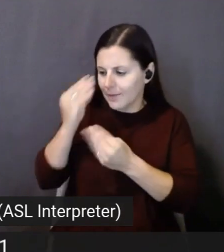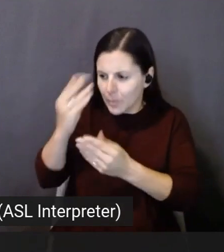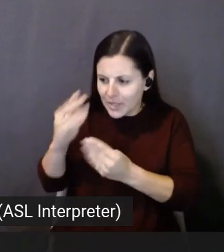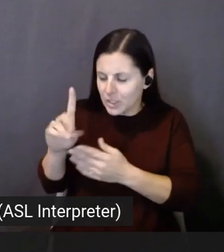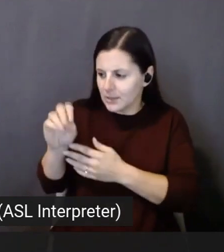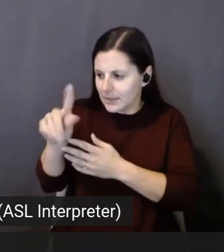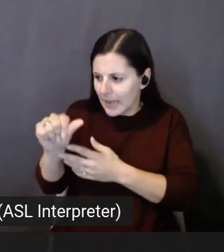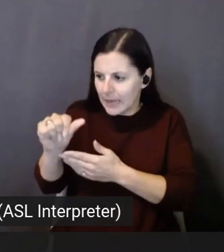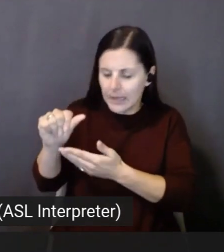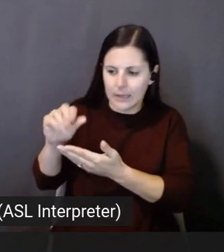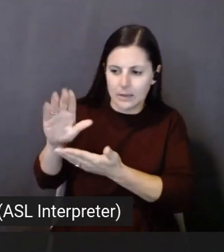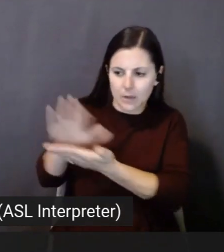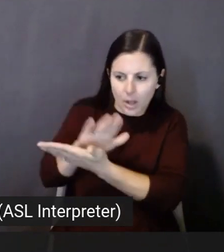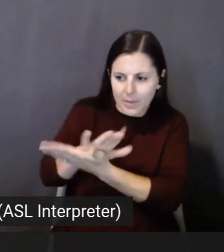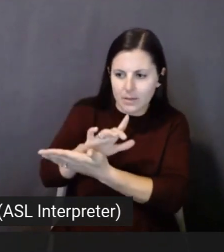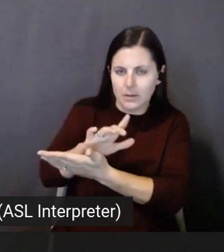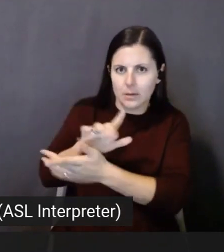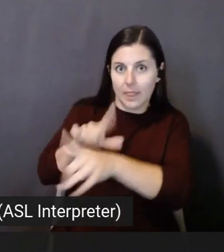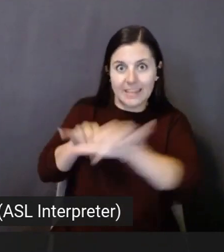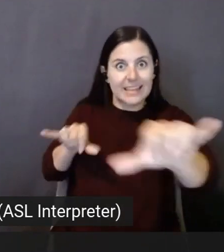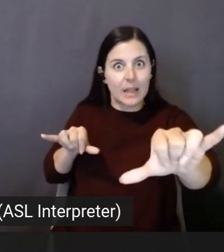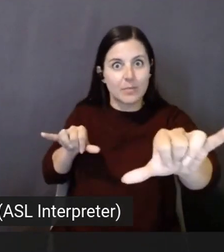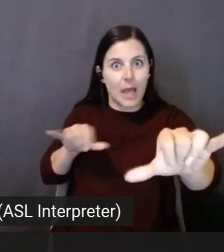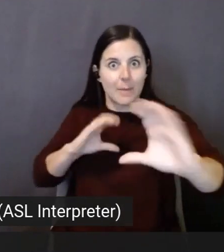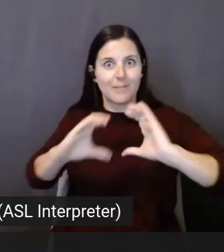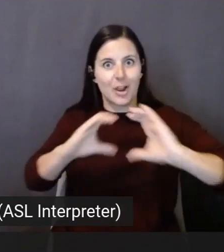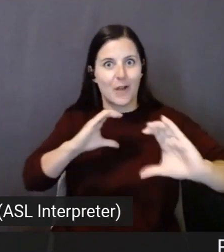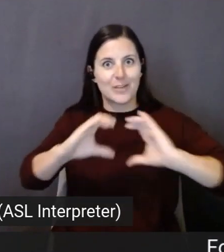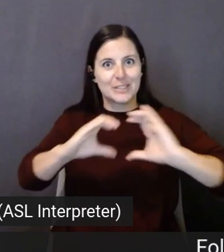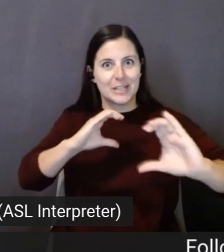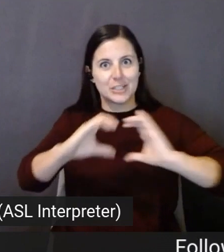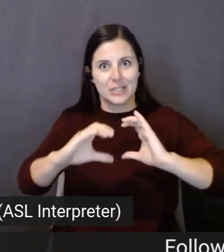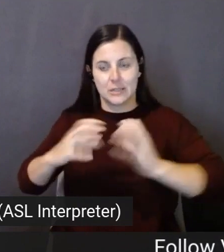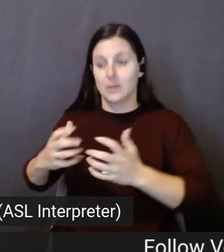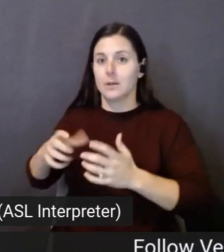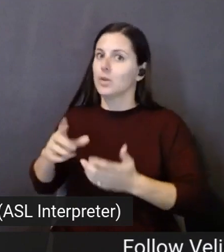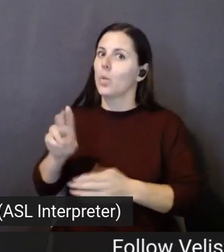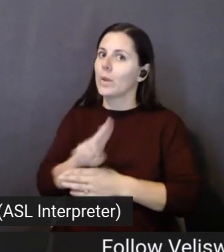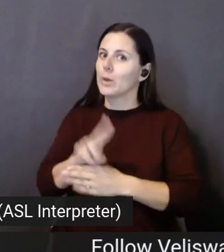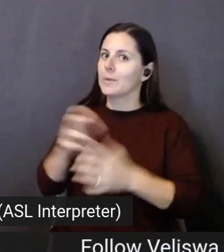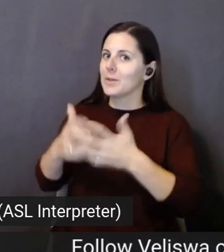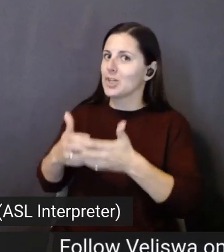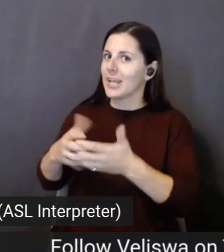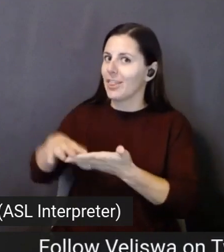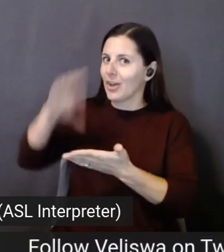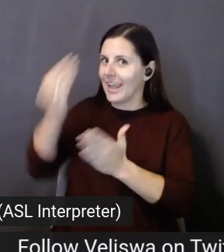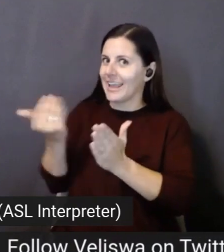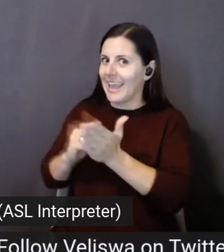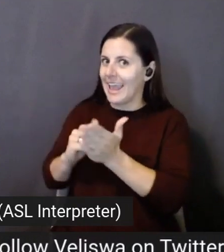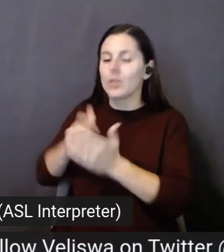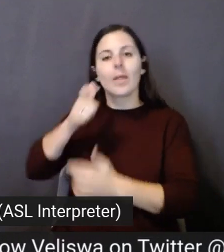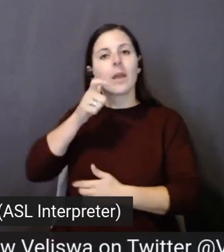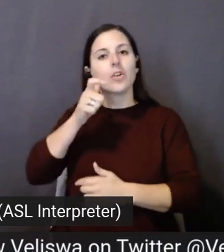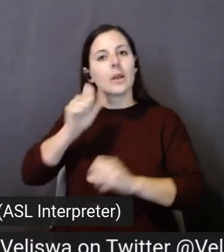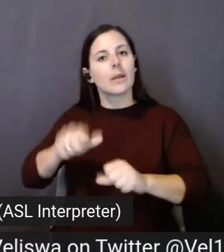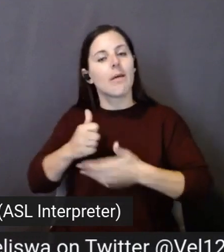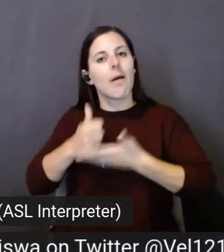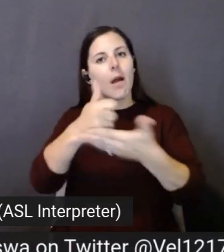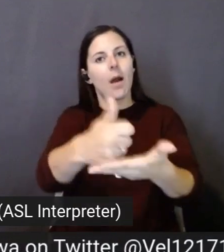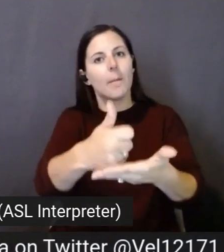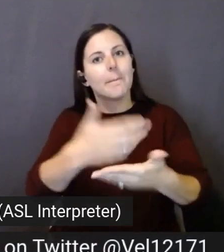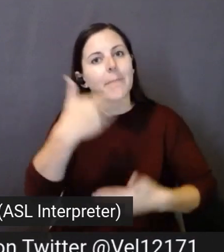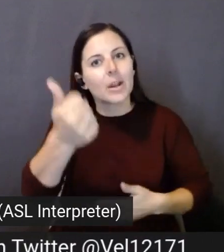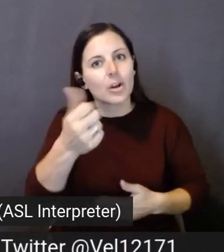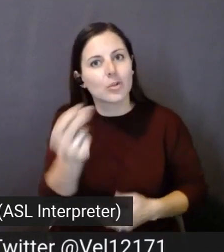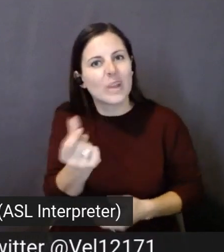documents in real time based on the conversation using machine learning, so that agents can better serve customer needs more